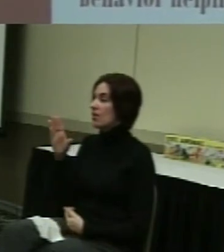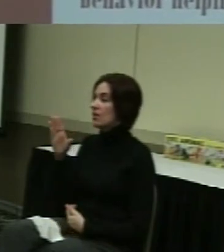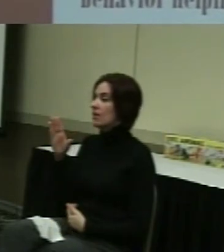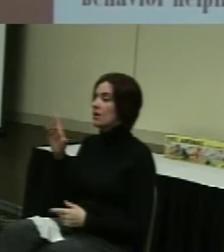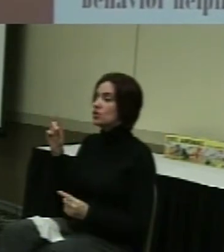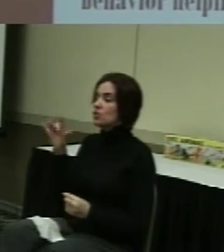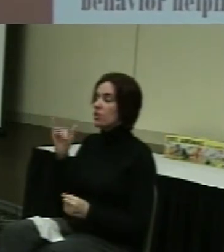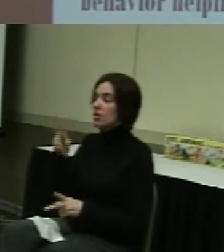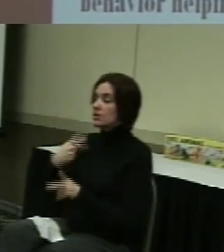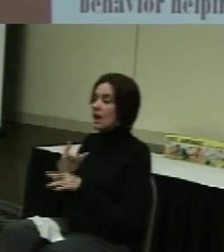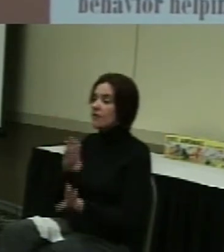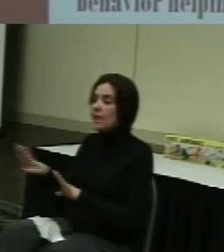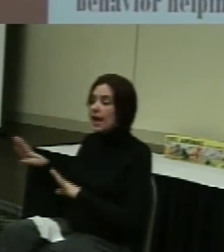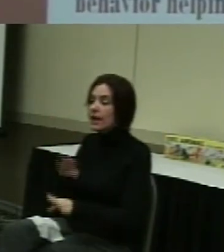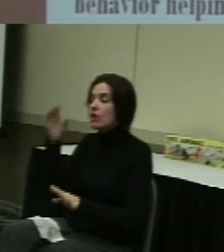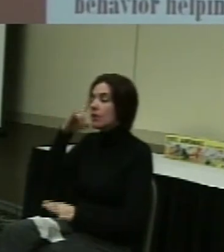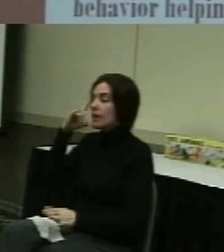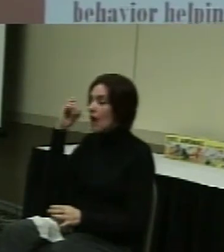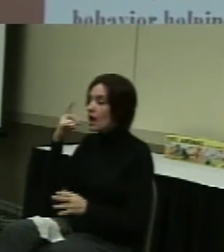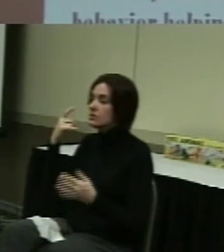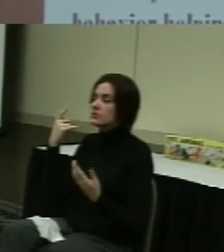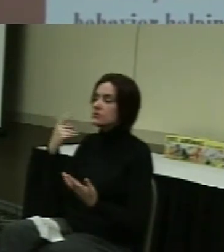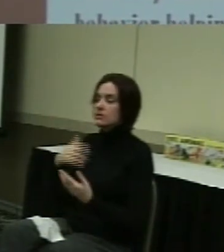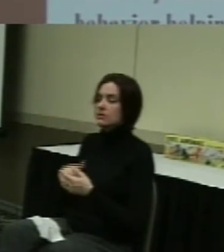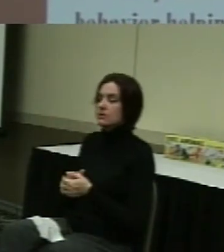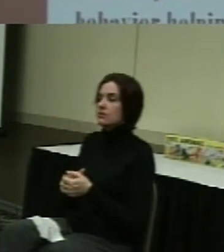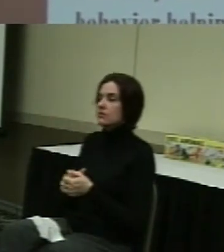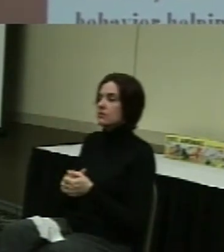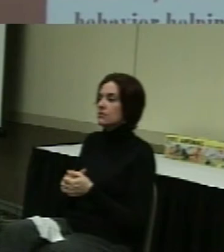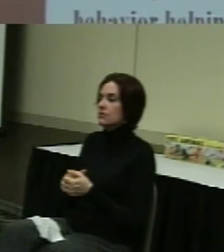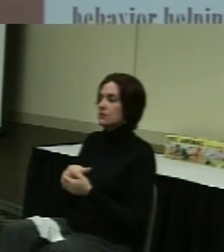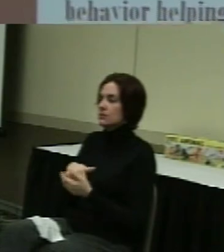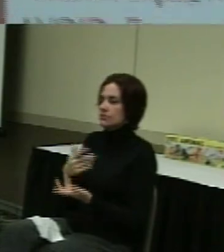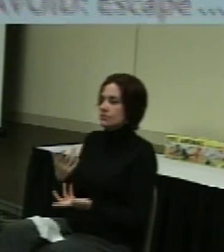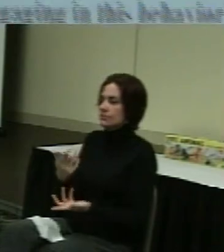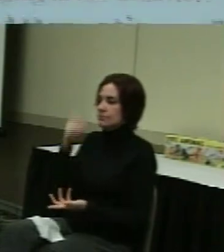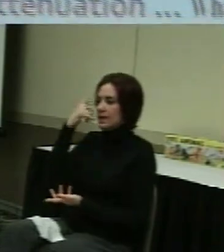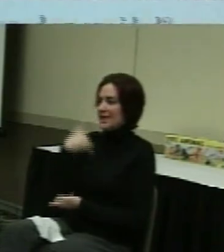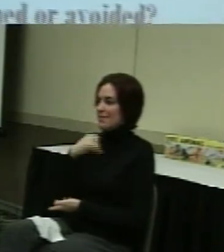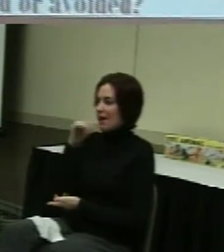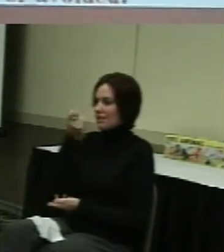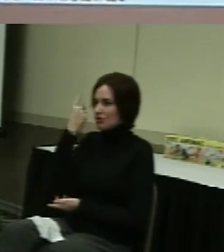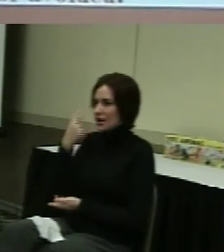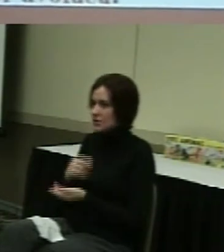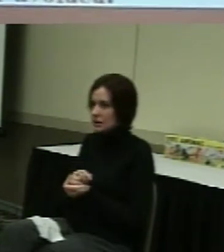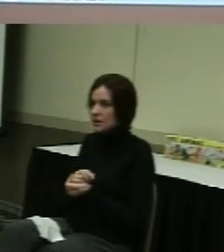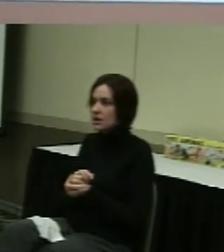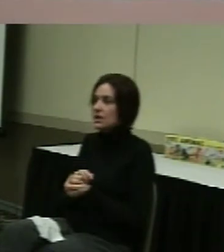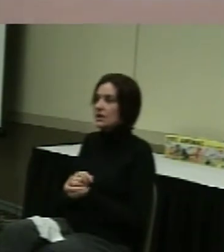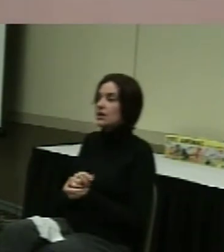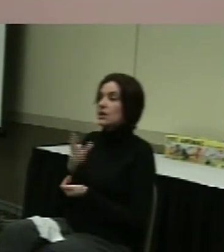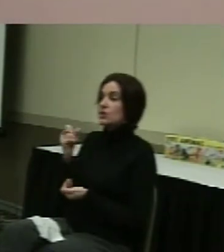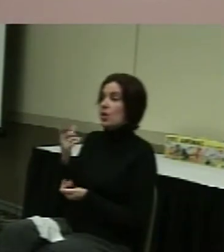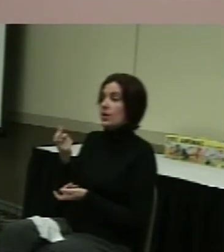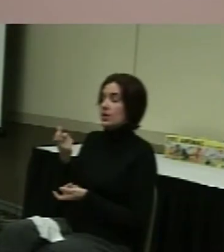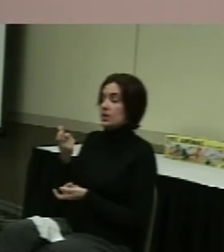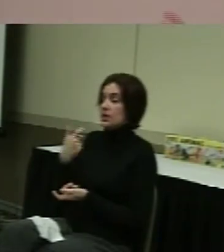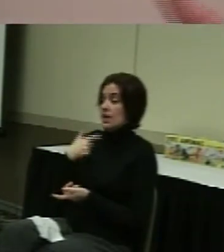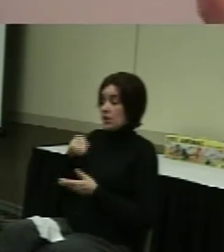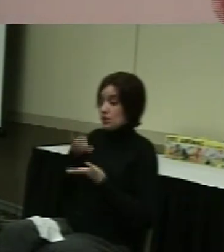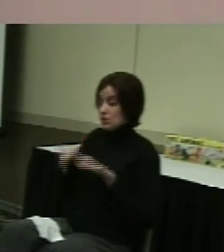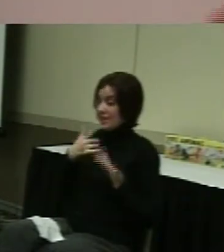will engage in that kind of behavior because, you know what? I do not understand. And instead of being able to articulate, I need